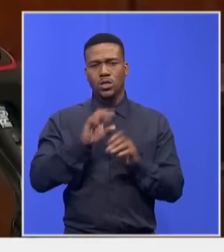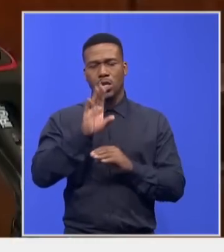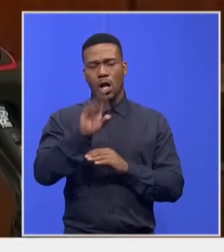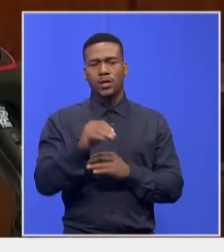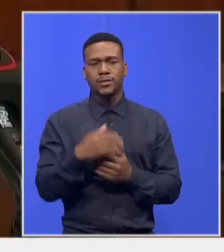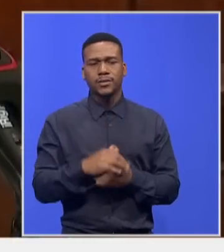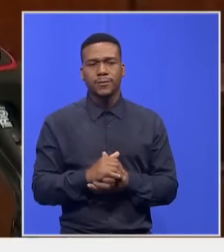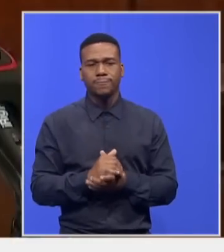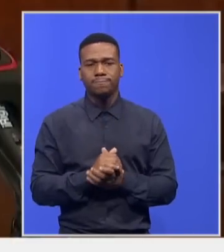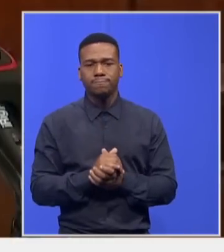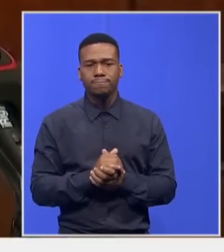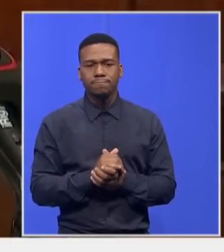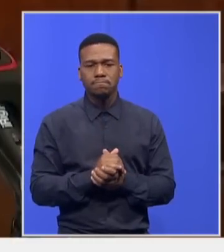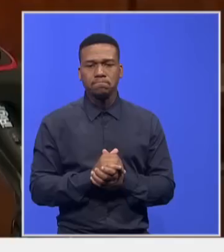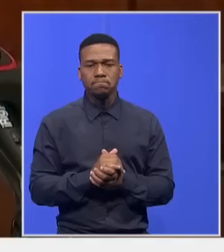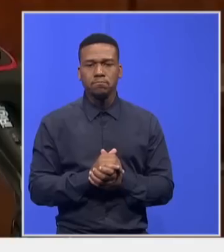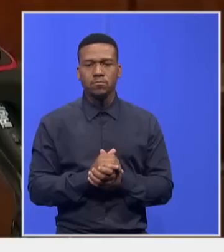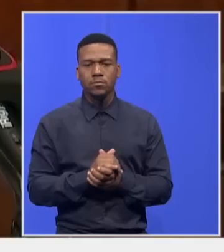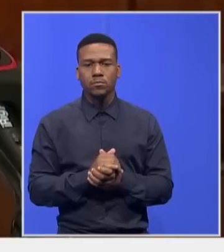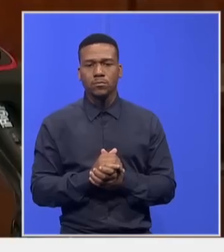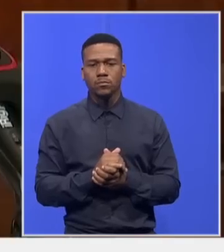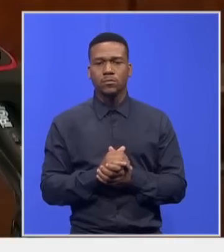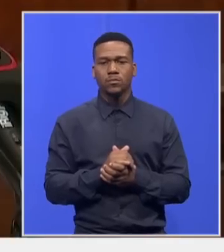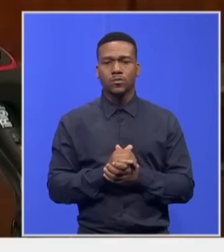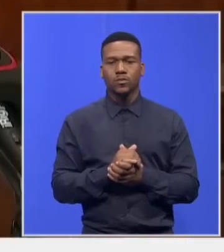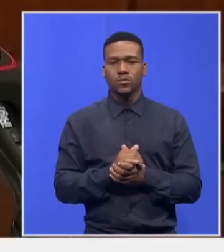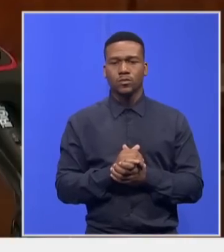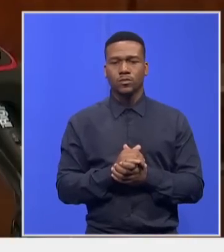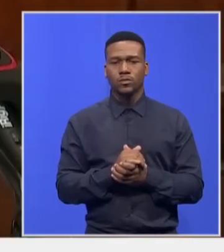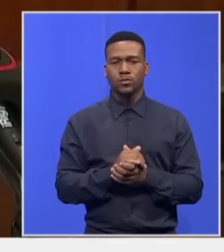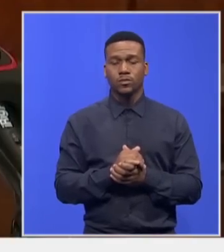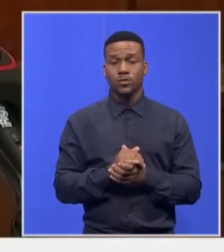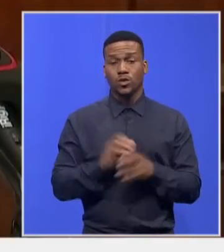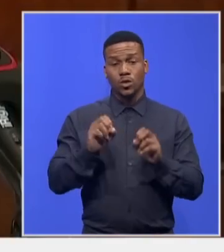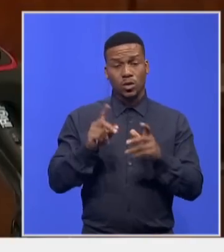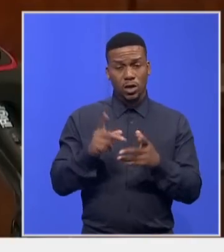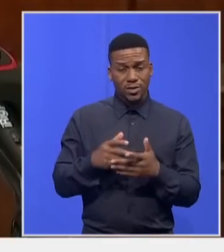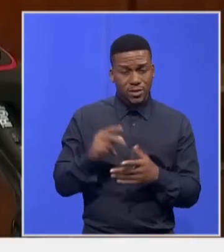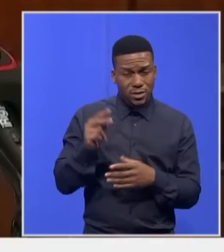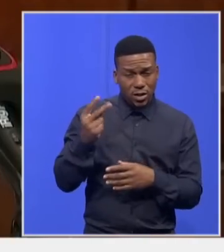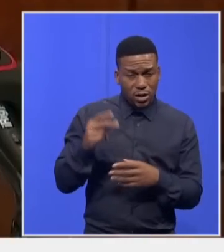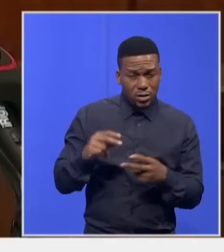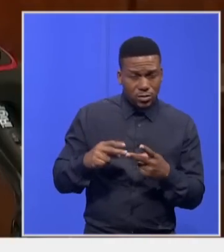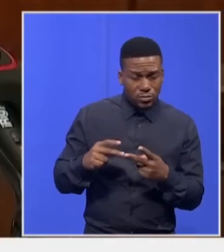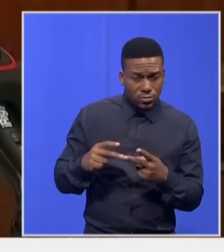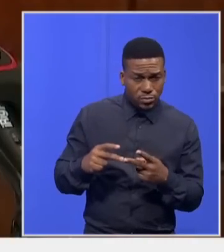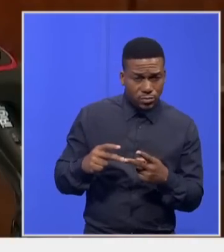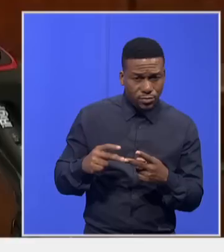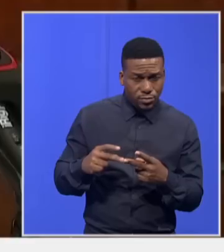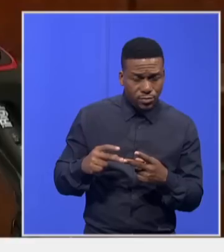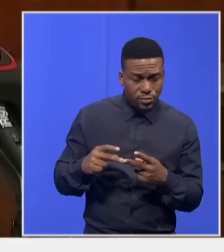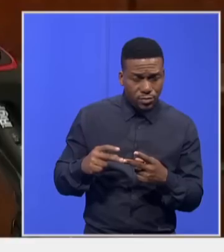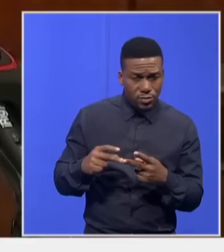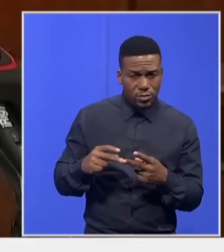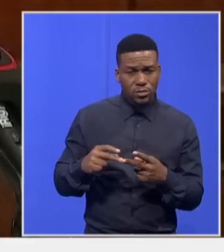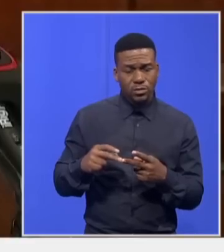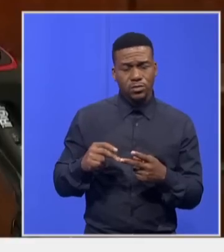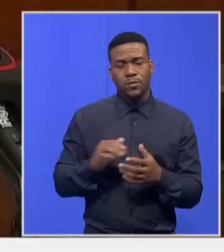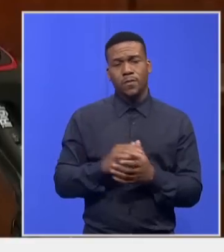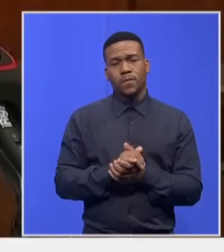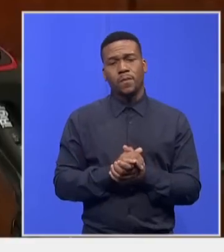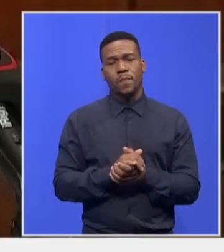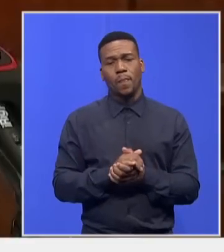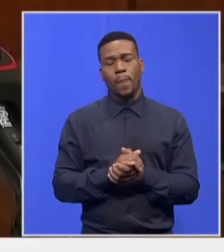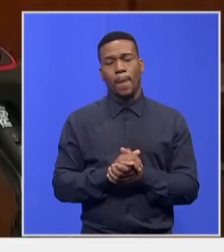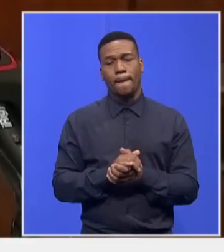noting before you ask the question. I'll start the side, you'll be first. Second, Heidi third. You'll be fourth.